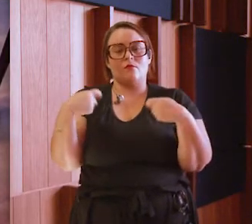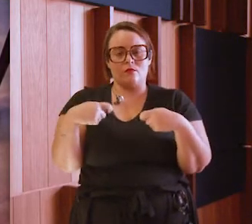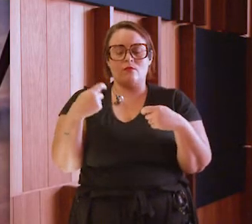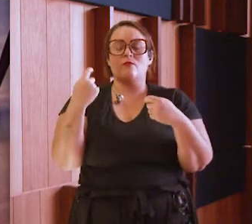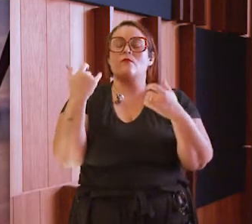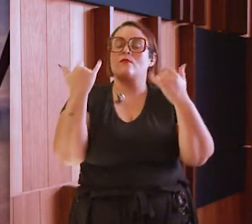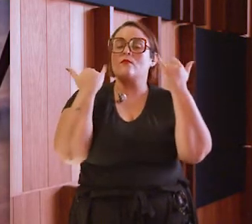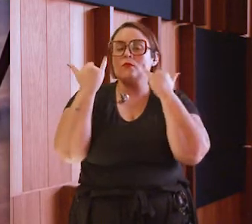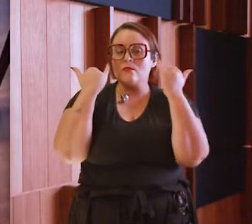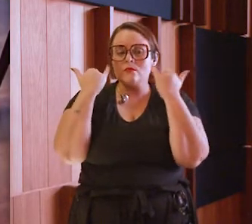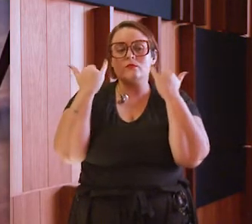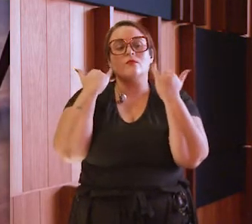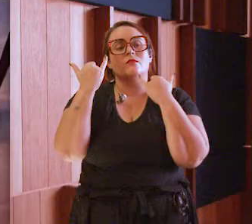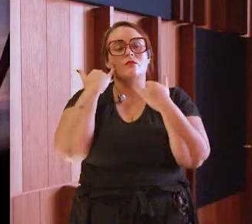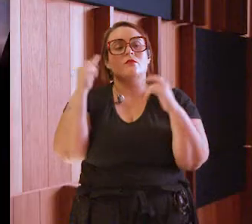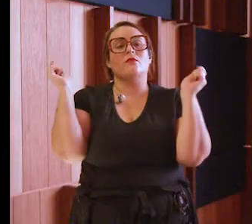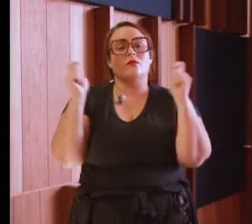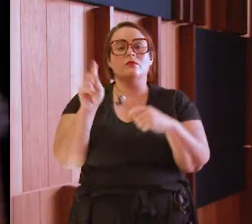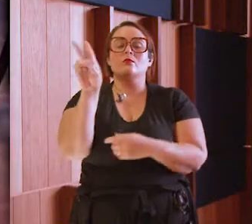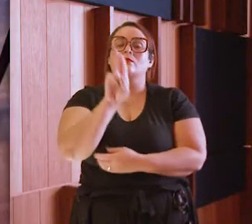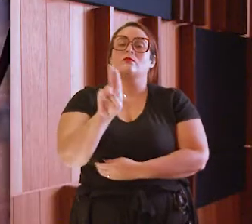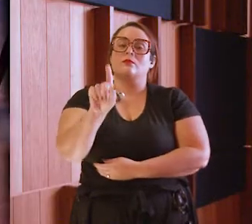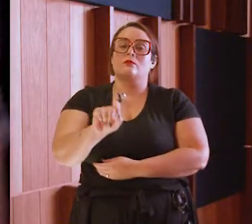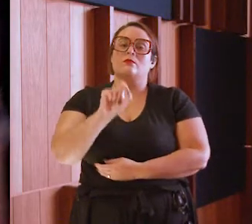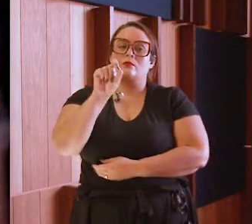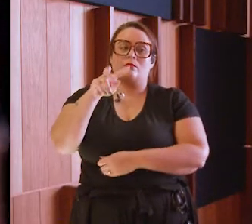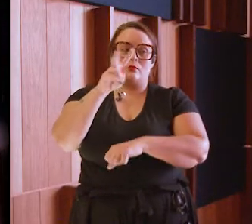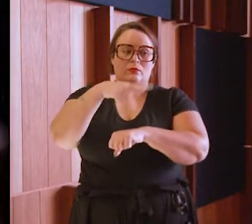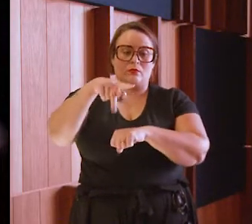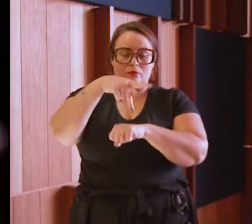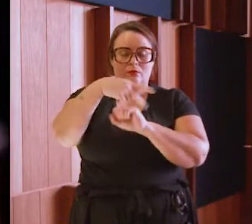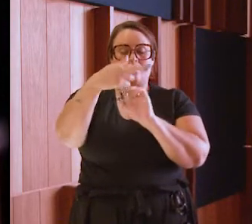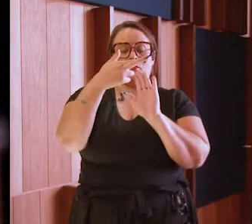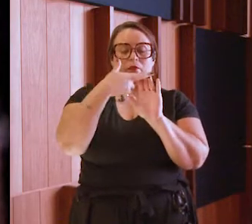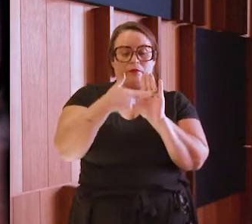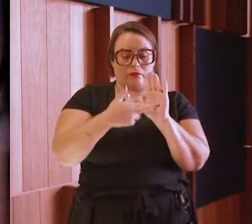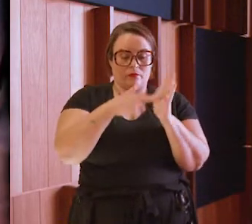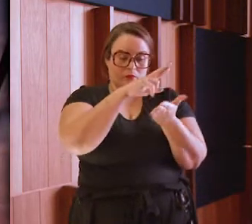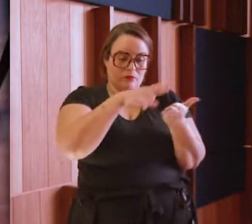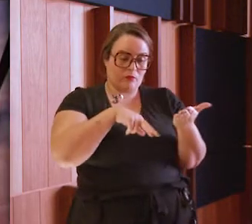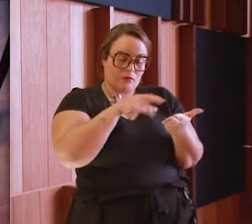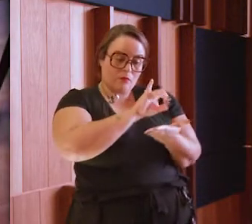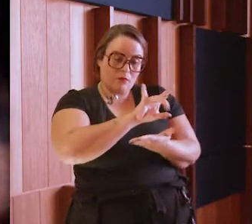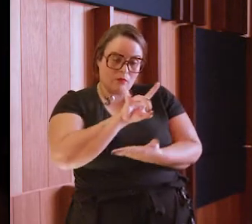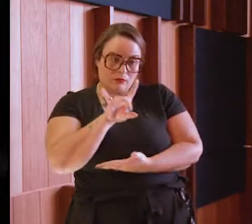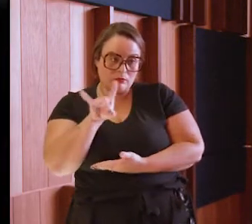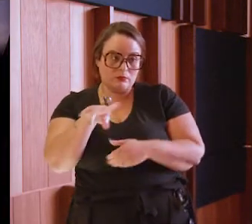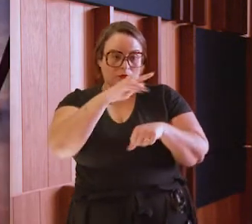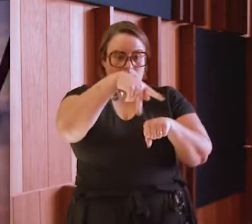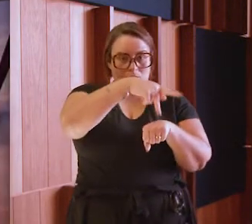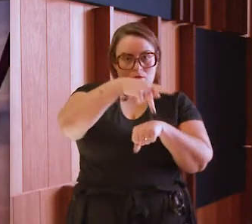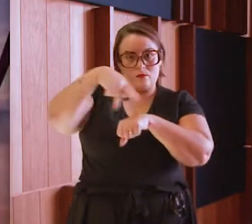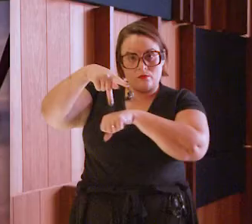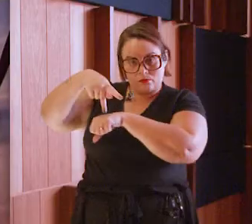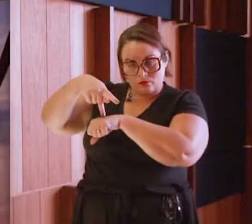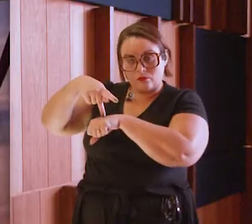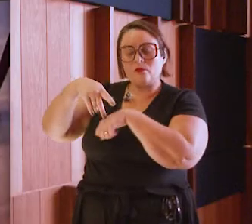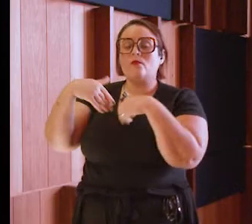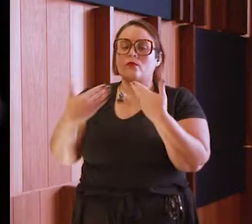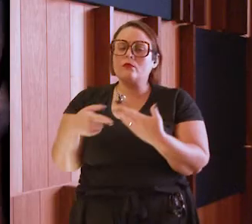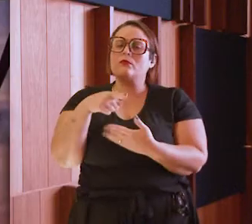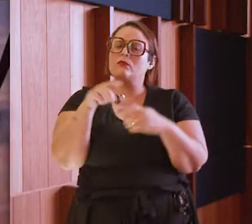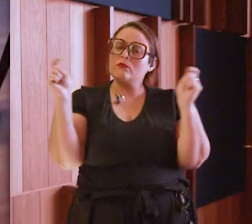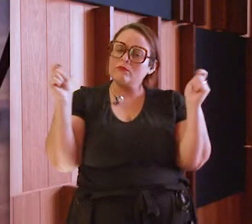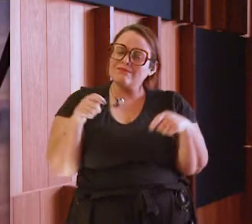as the denominator in the calculation. And the thought was from the OECD, oh, this will be a lot easier for taxpayers. They could use